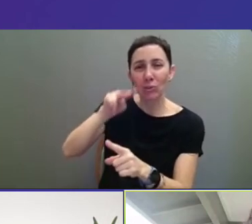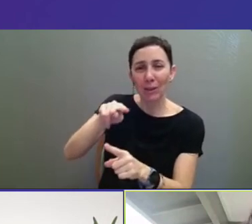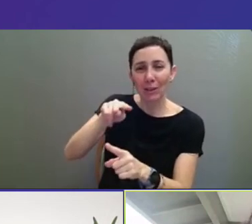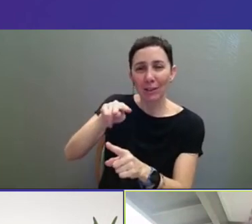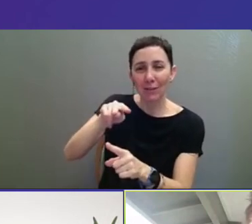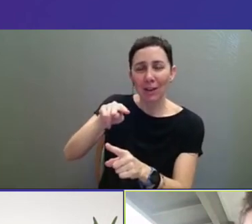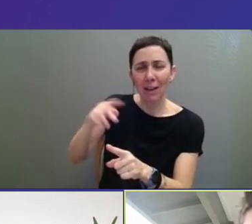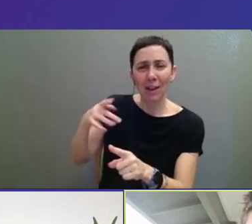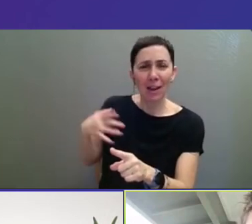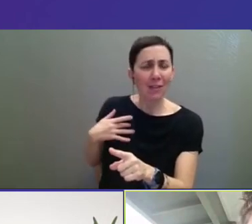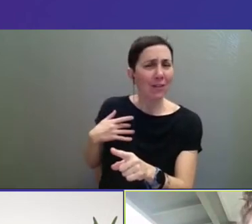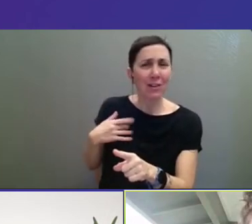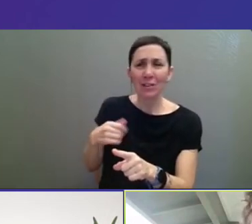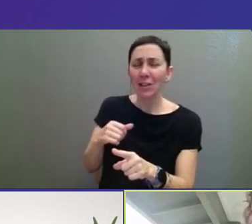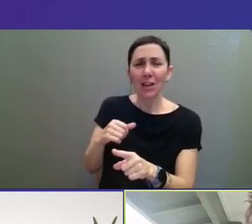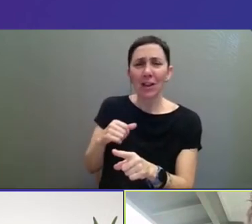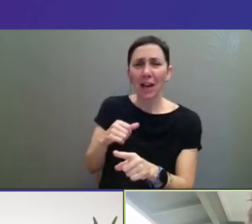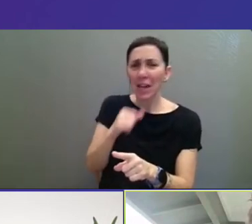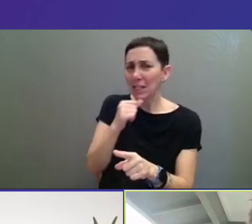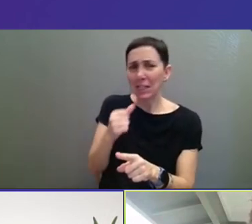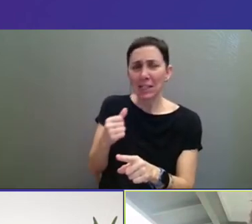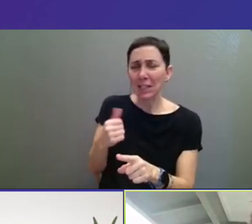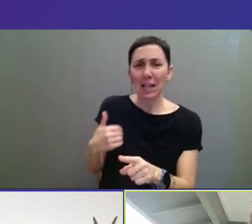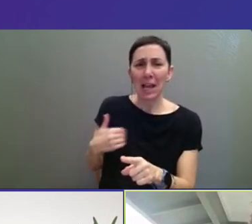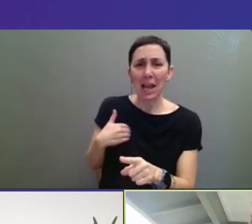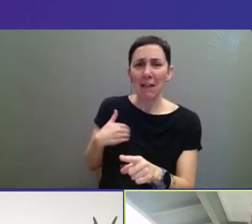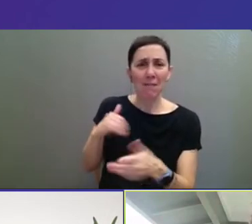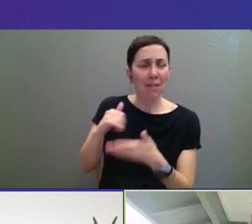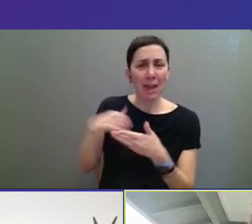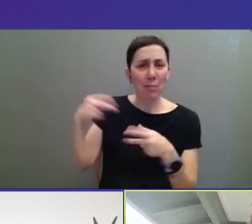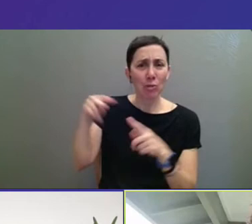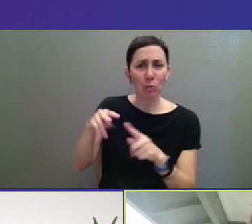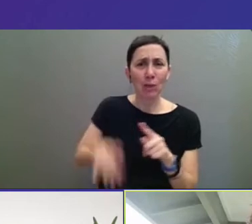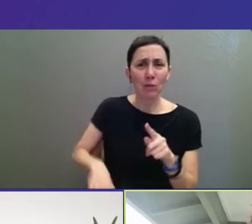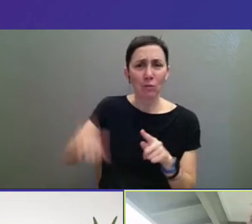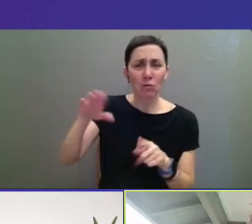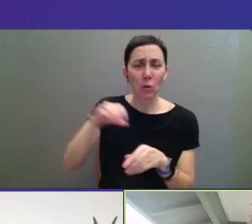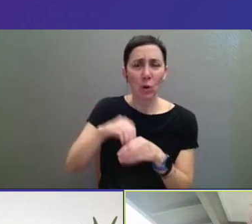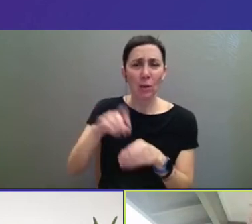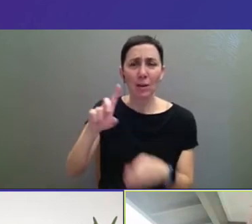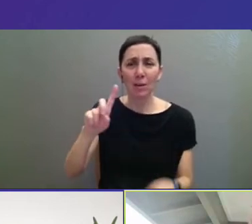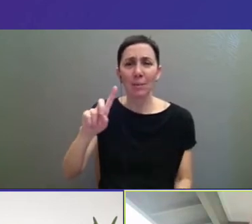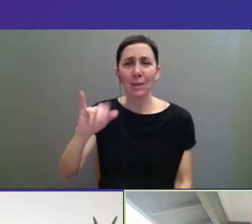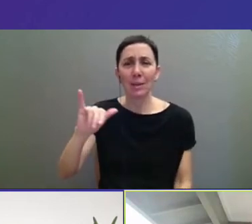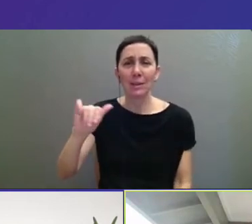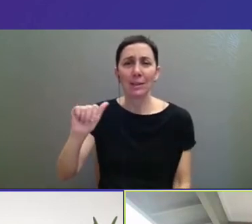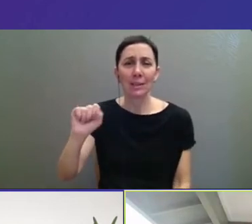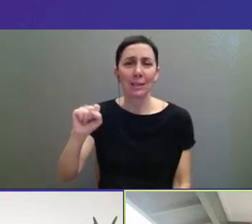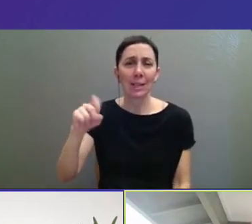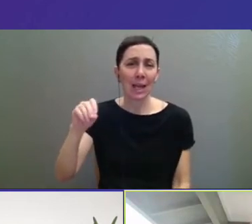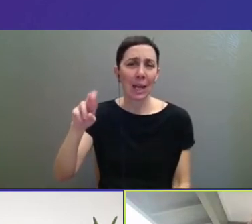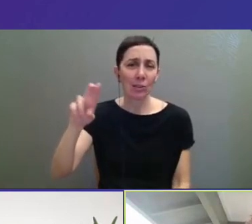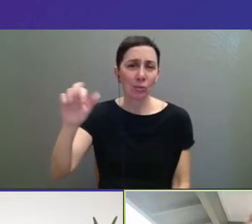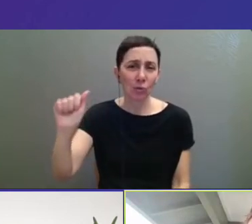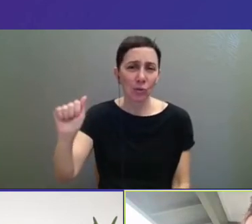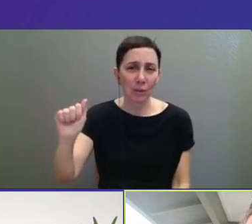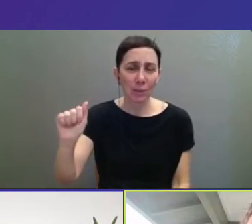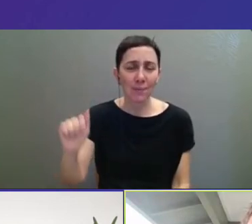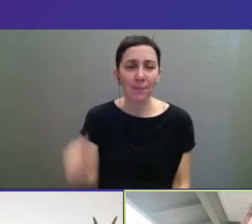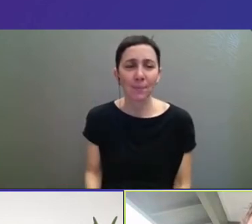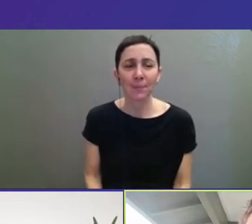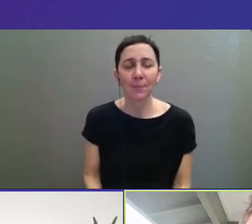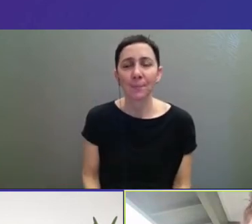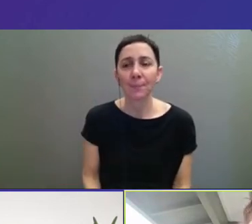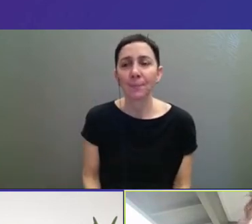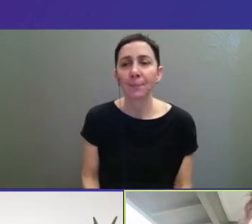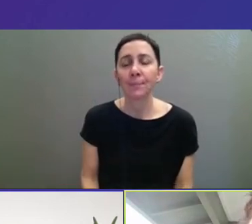was able to access growing up in the diaspora. And through that,